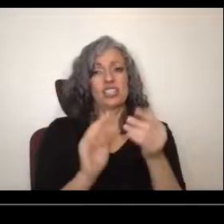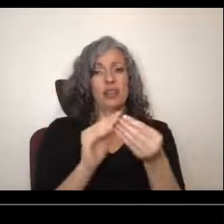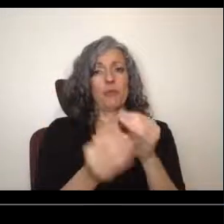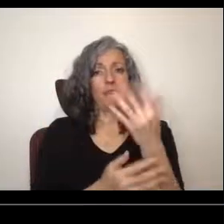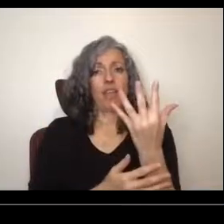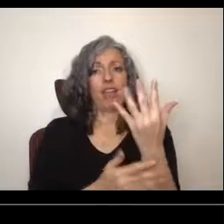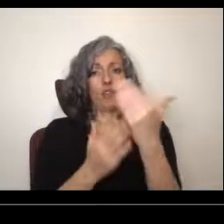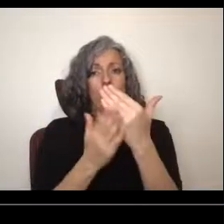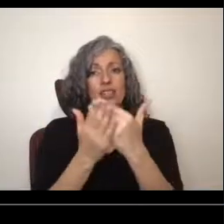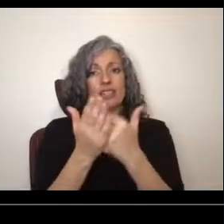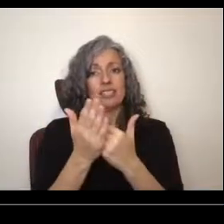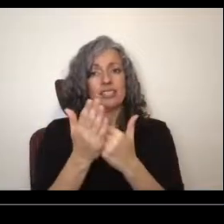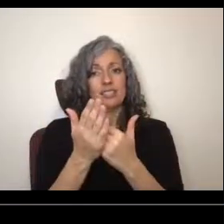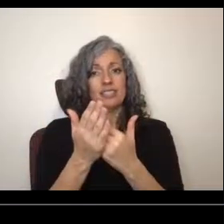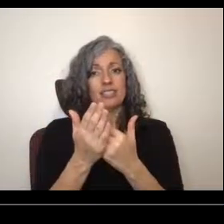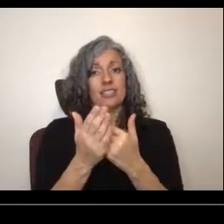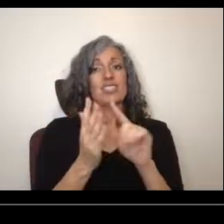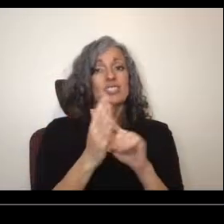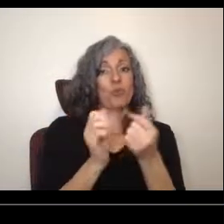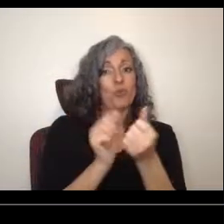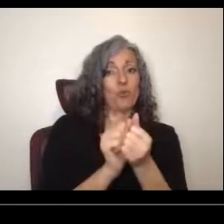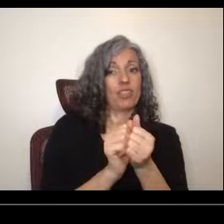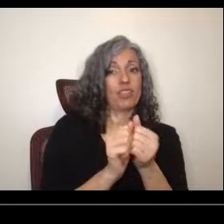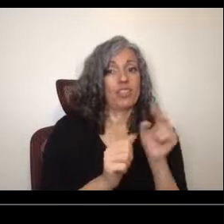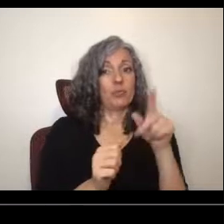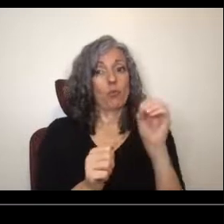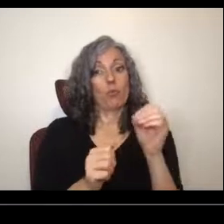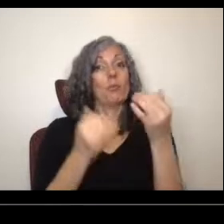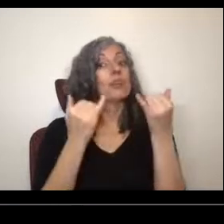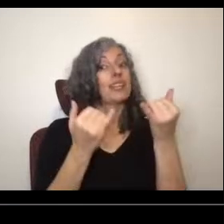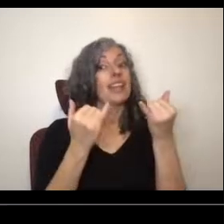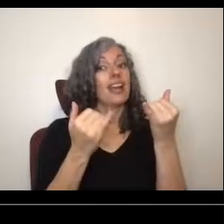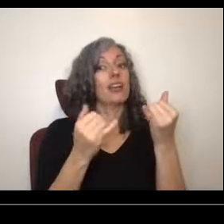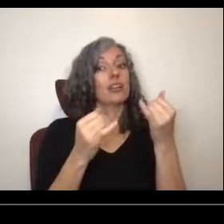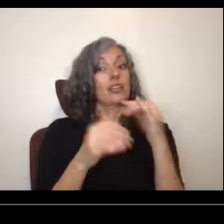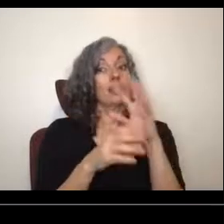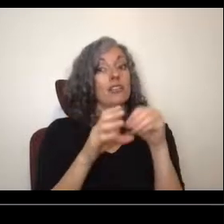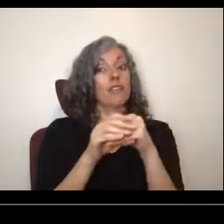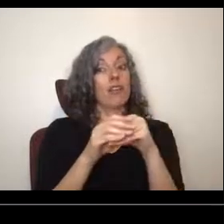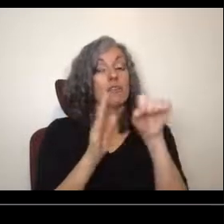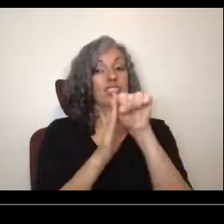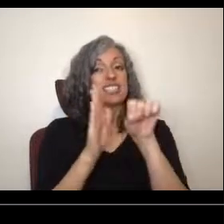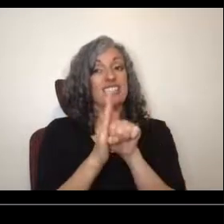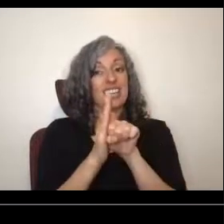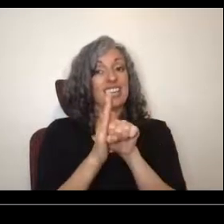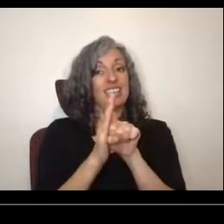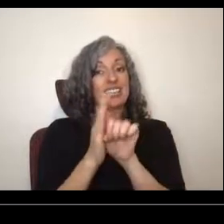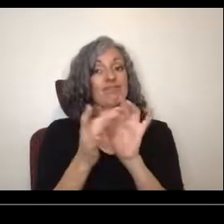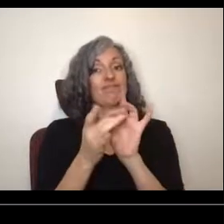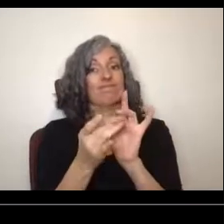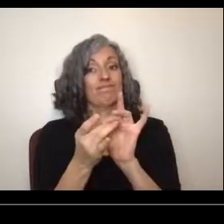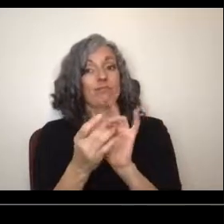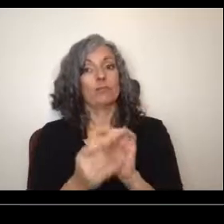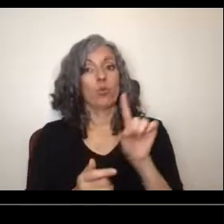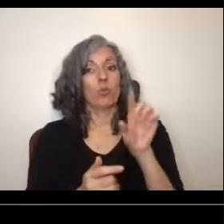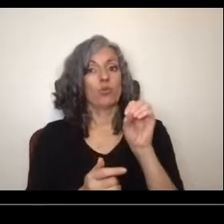originally listed as being in the MPO component, but it's actually part of the statewide component. Tab 106 is an action item to